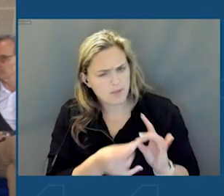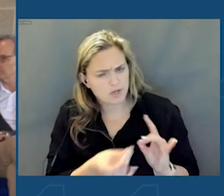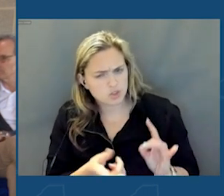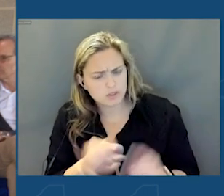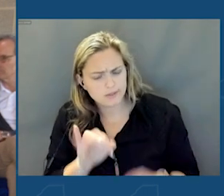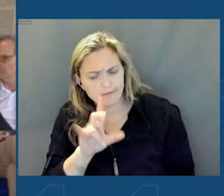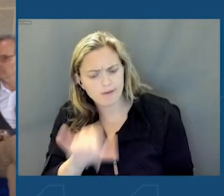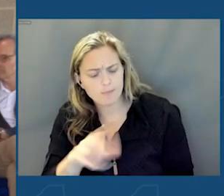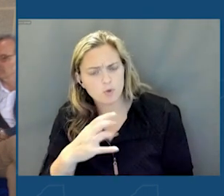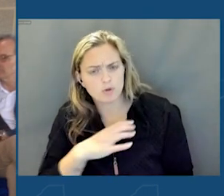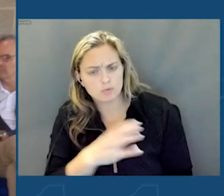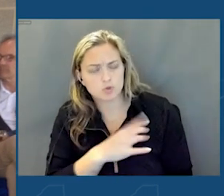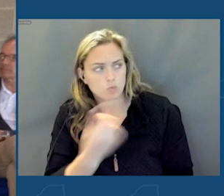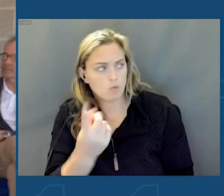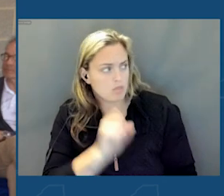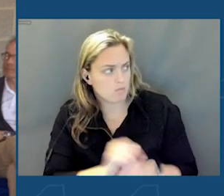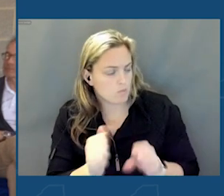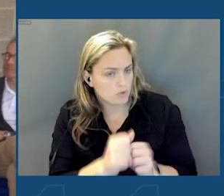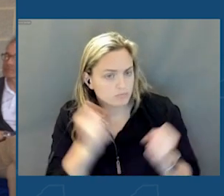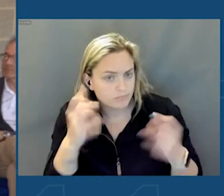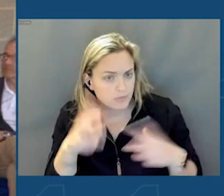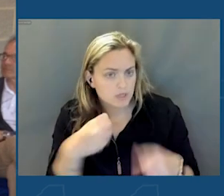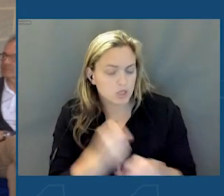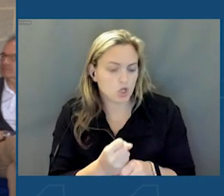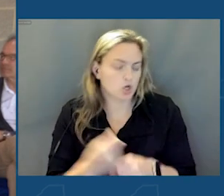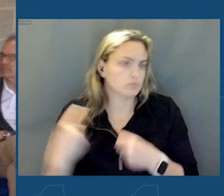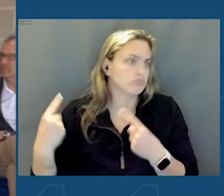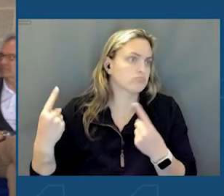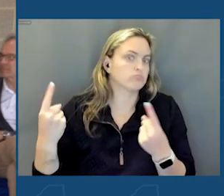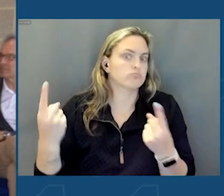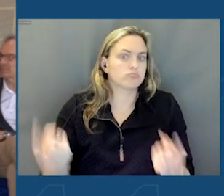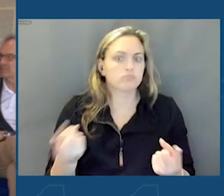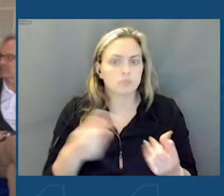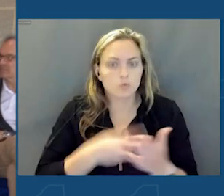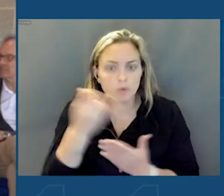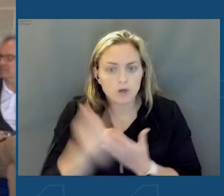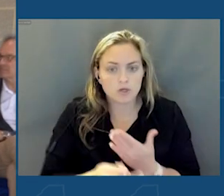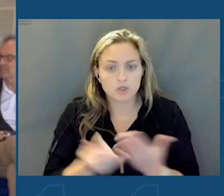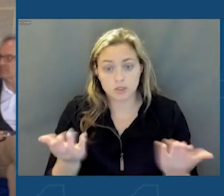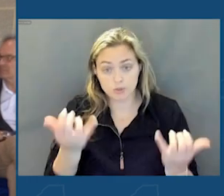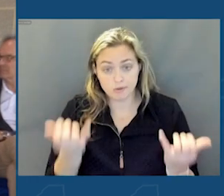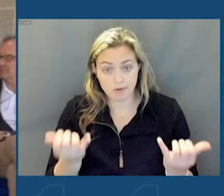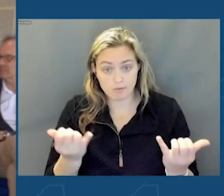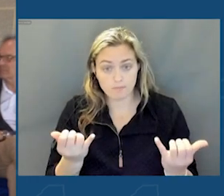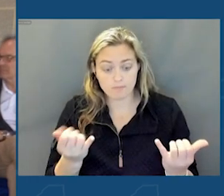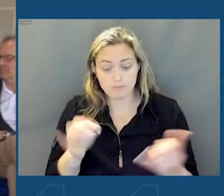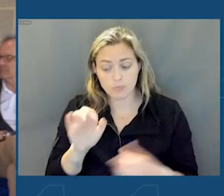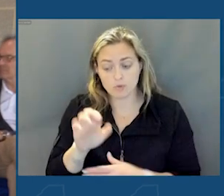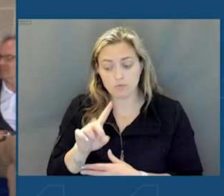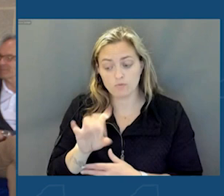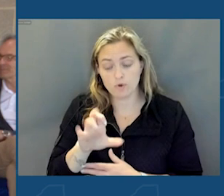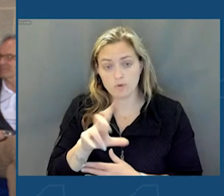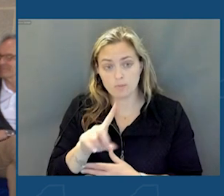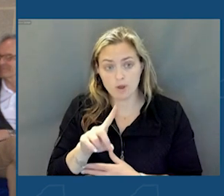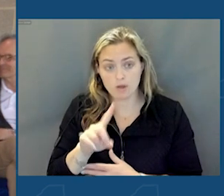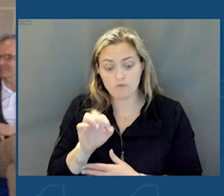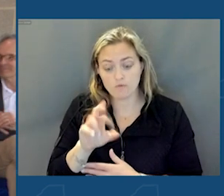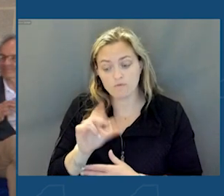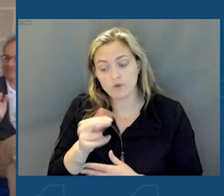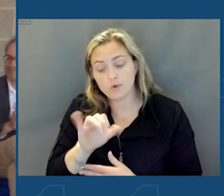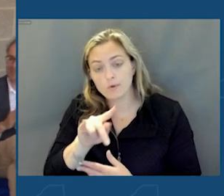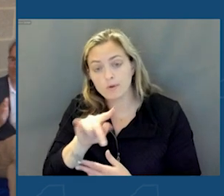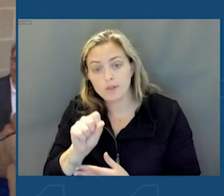commissioner, one who worked with us for years and years and years on this project. He's here today, Fred Bond from Finger Lakes Park.